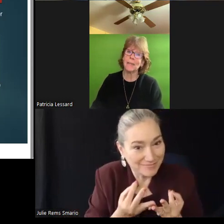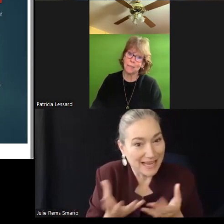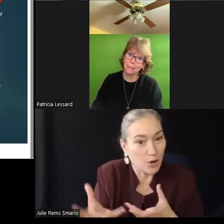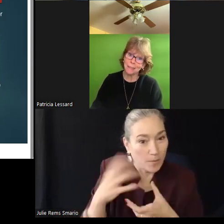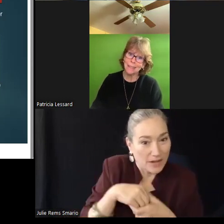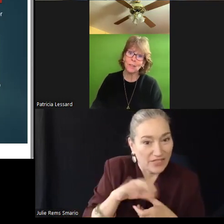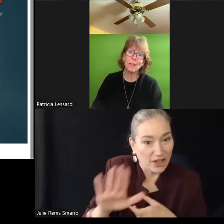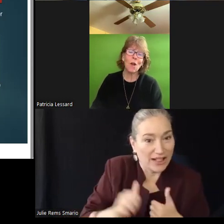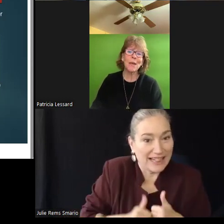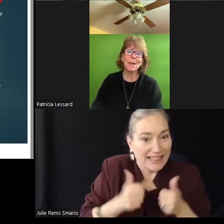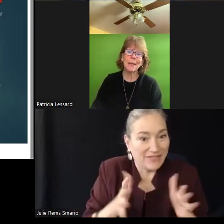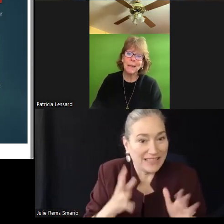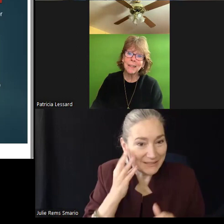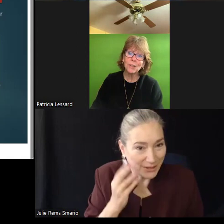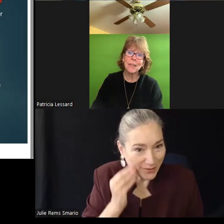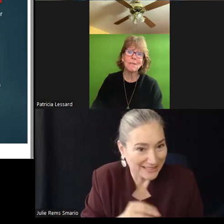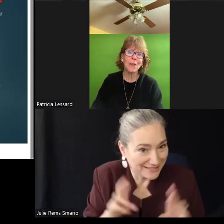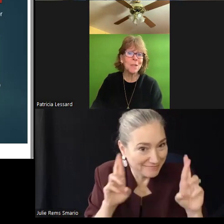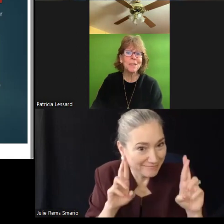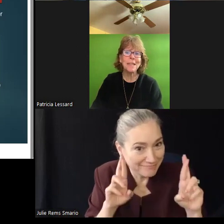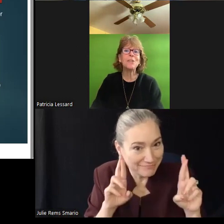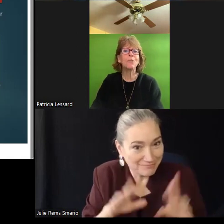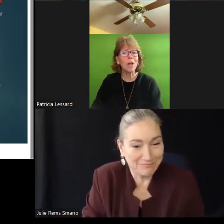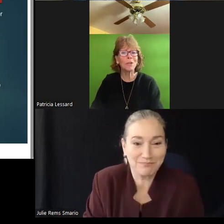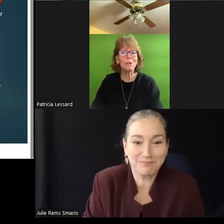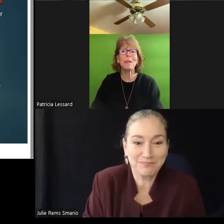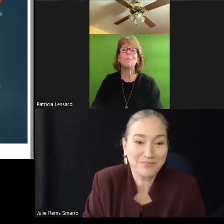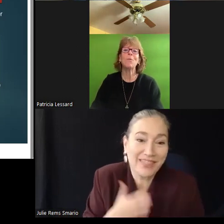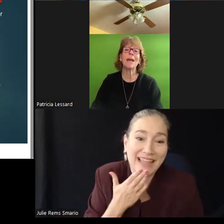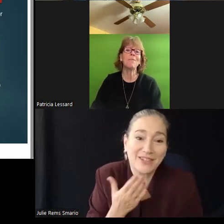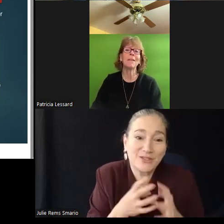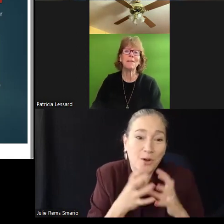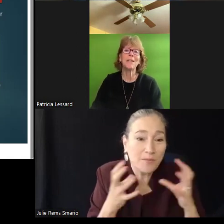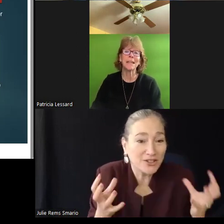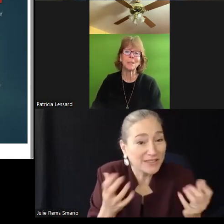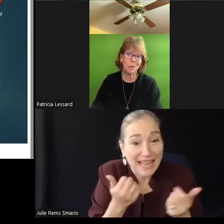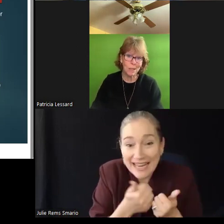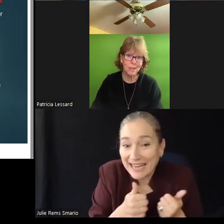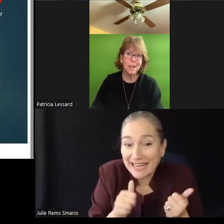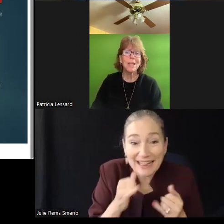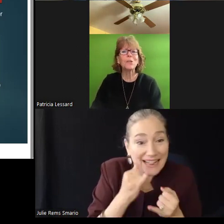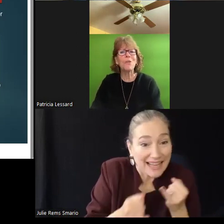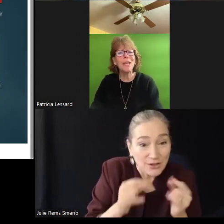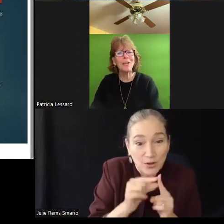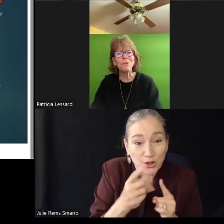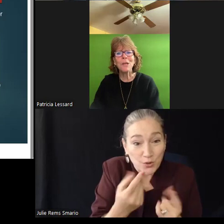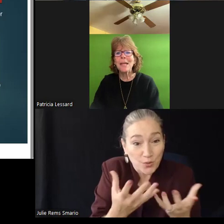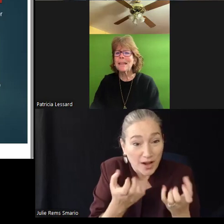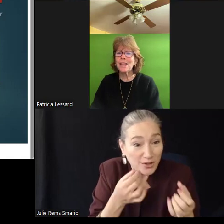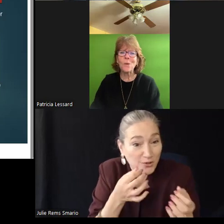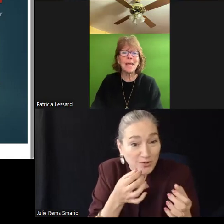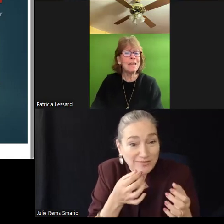with deaf families. So they've already amended, and so they have other ones. They need to talk to those people who have the lived experience. So thank